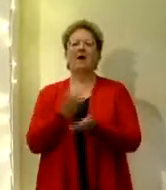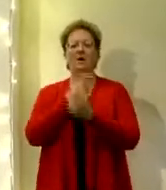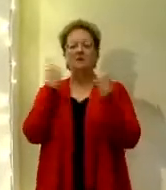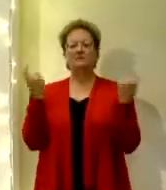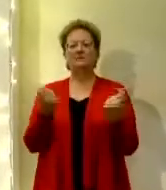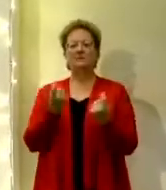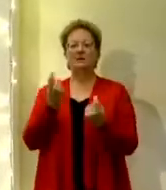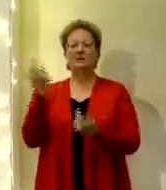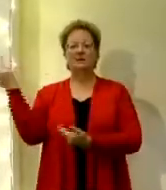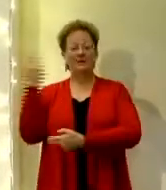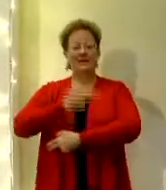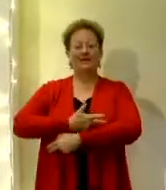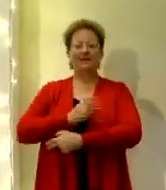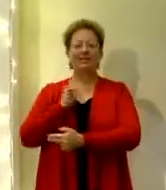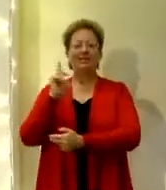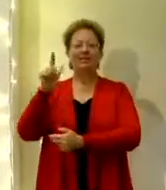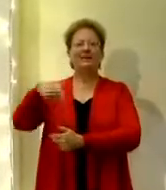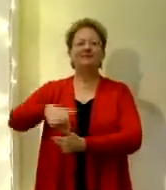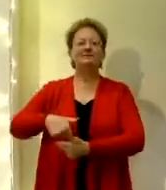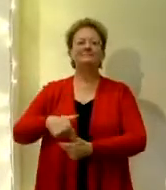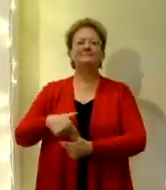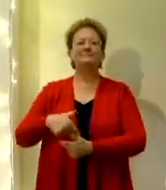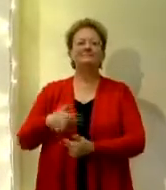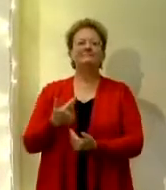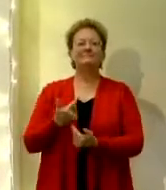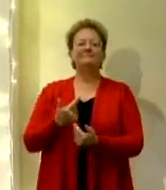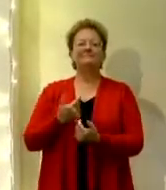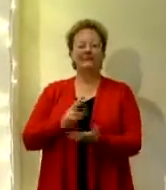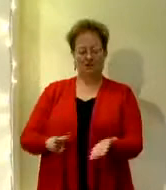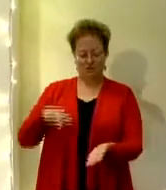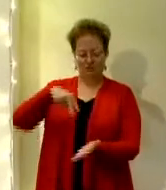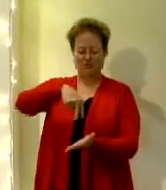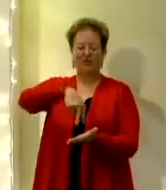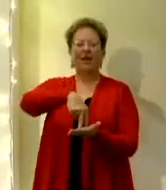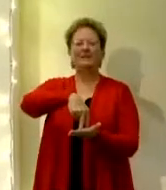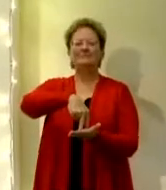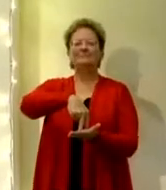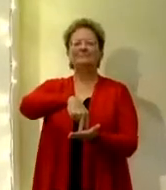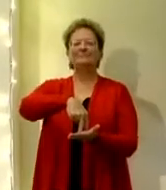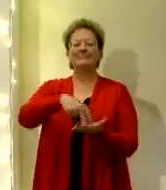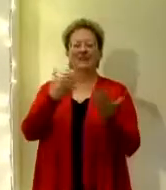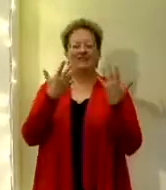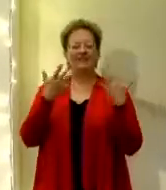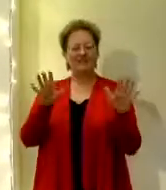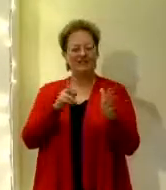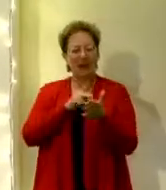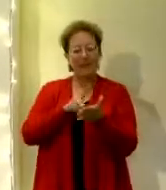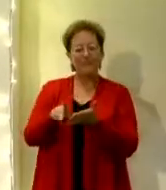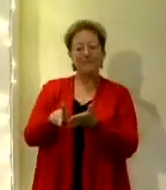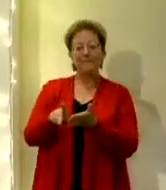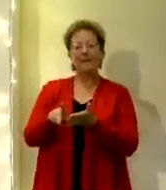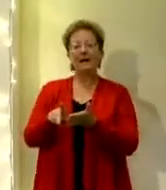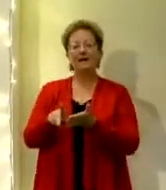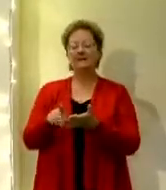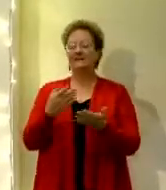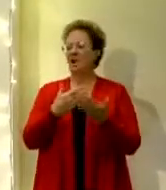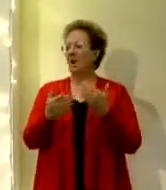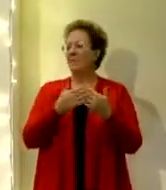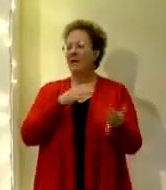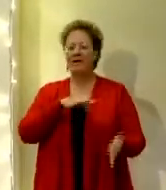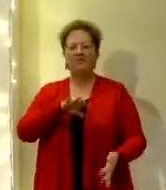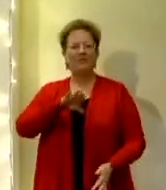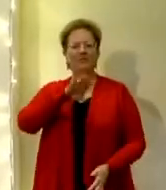again to secure for us the forgiveness of sins eternally, so that no matter what's going on in your life or how frustrated you get, you